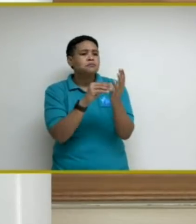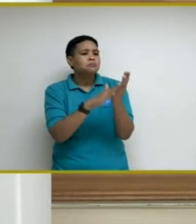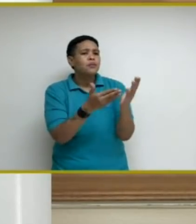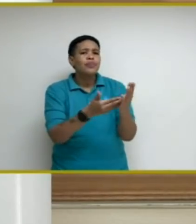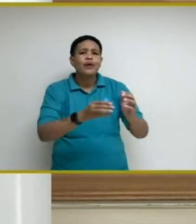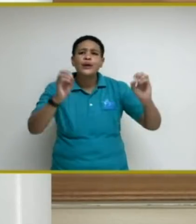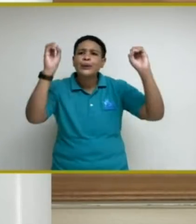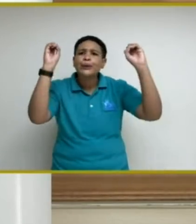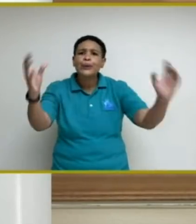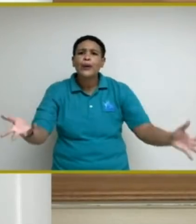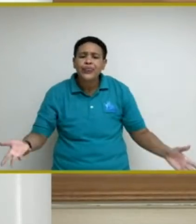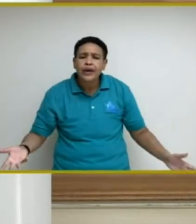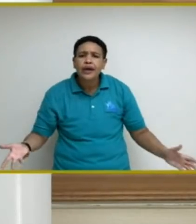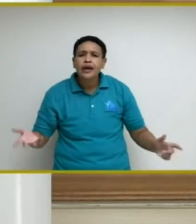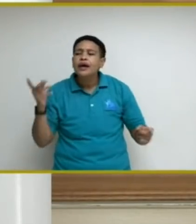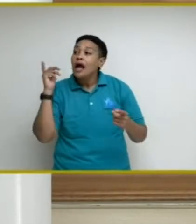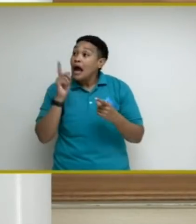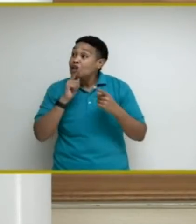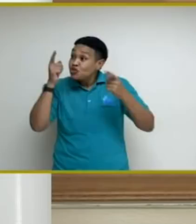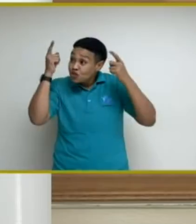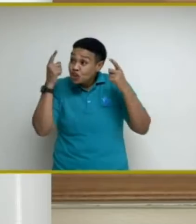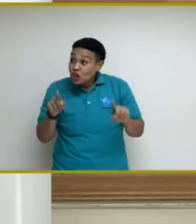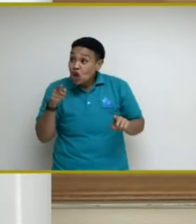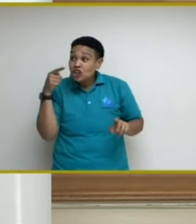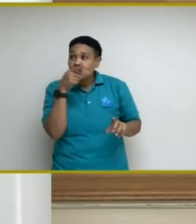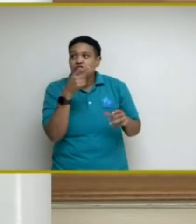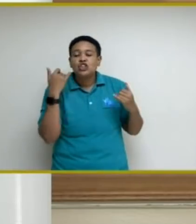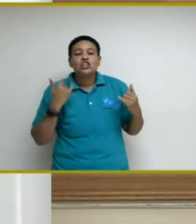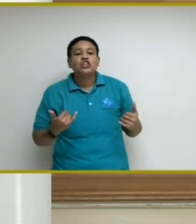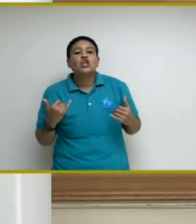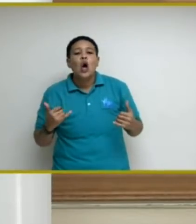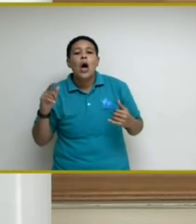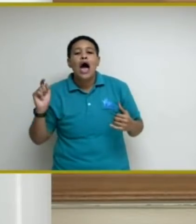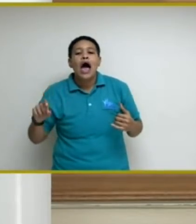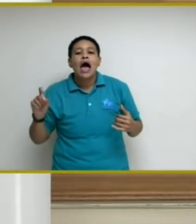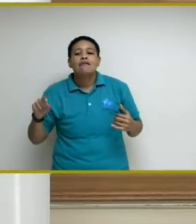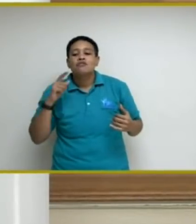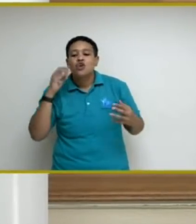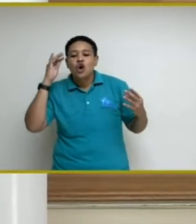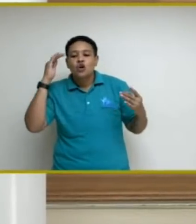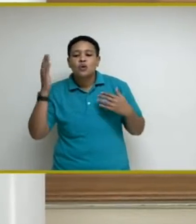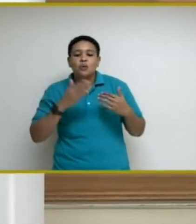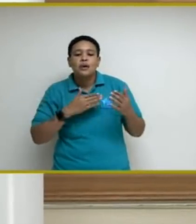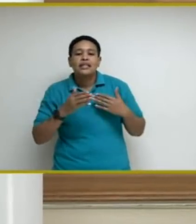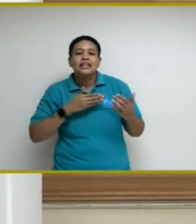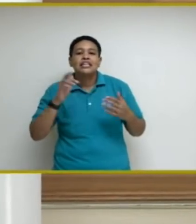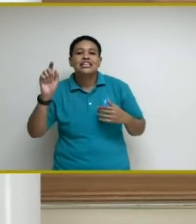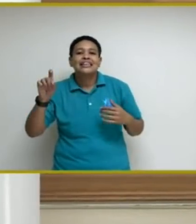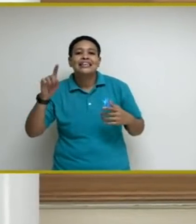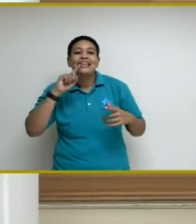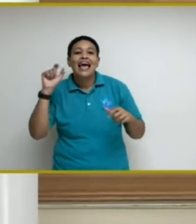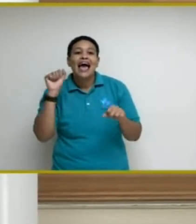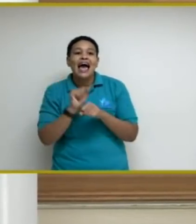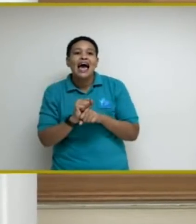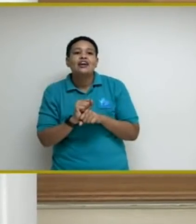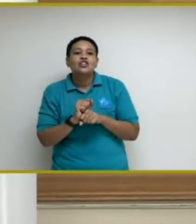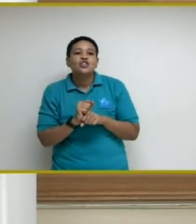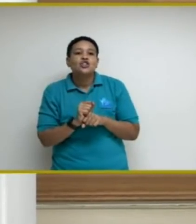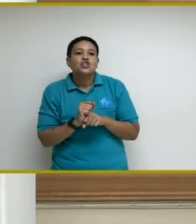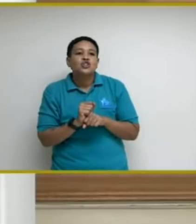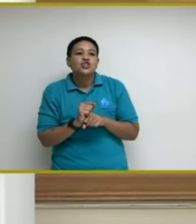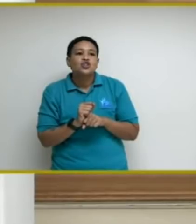all. And as a result, she is now having to consider whether she needs to actually be